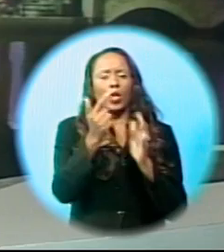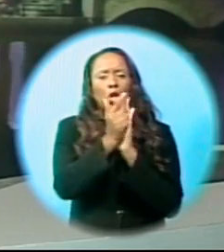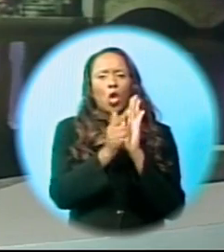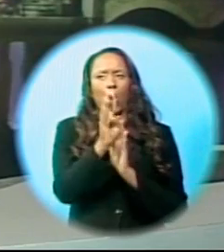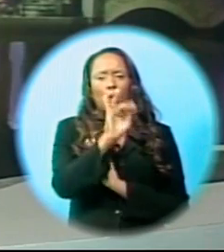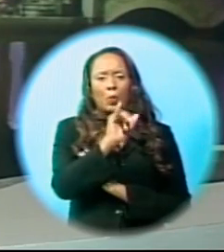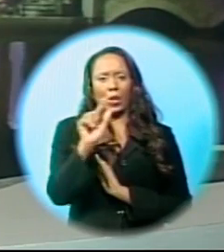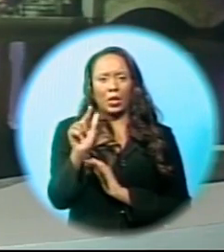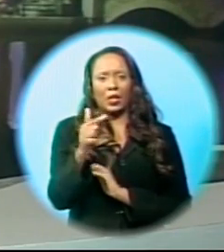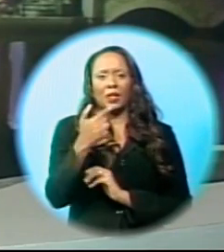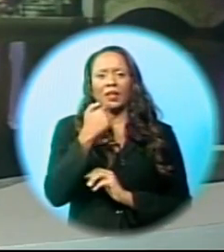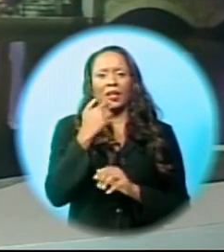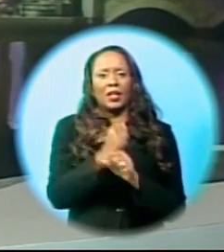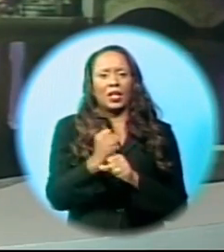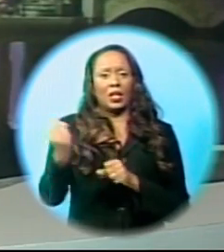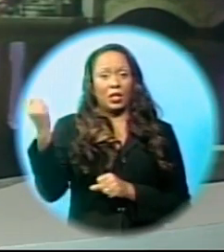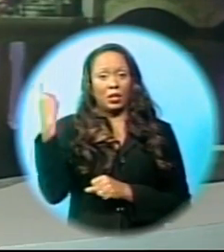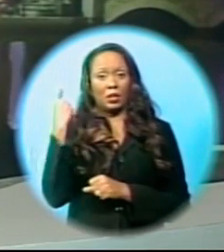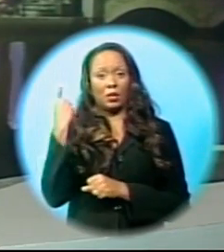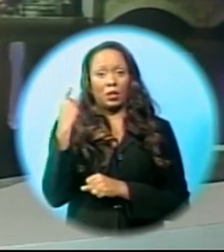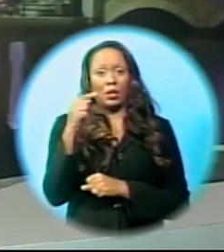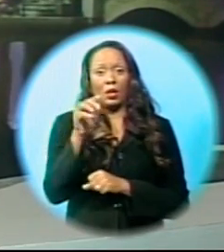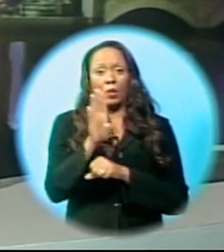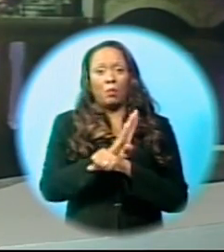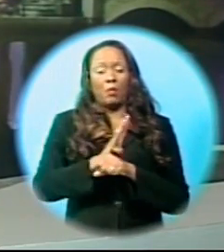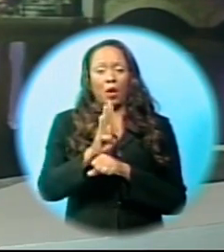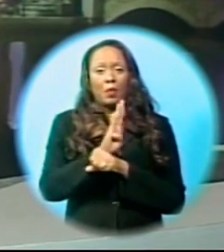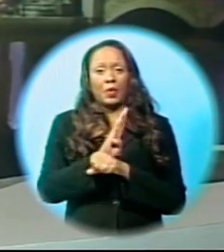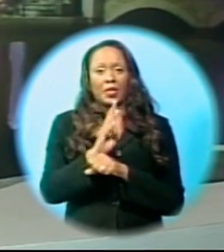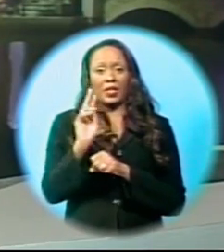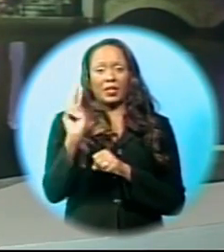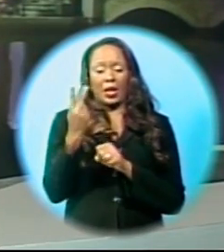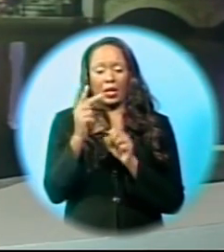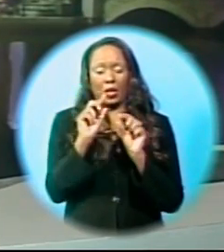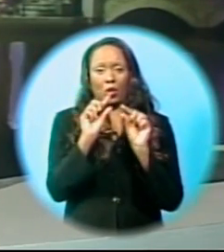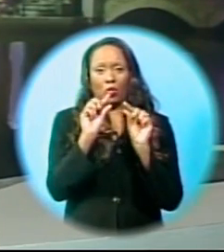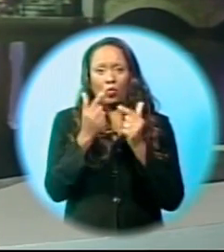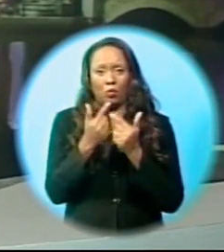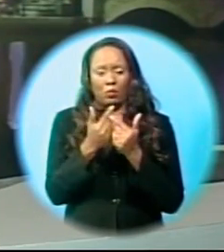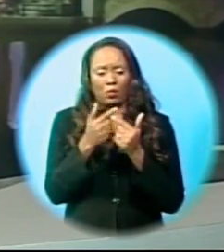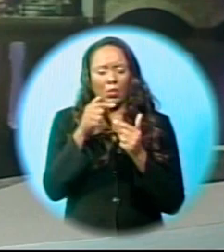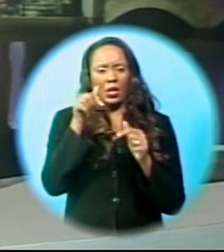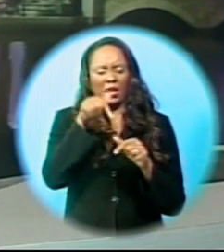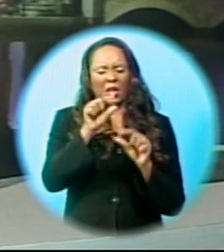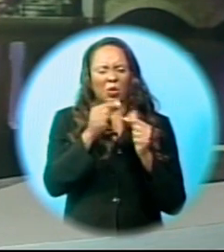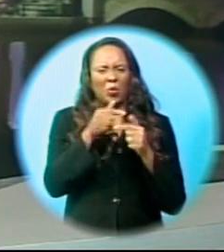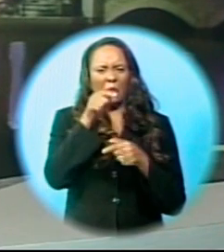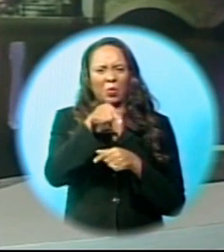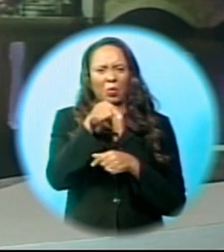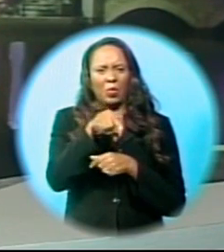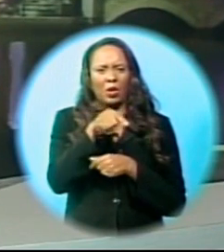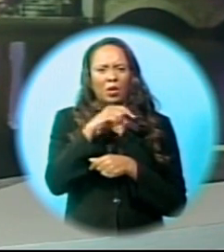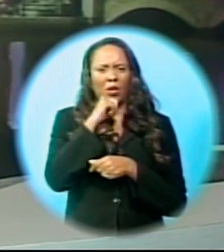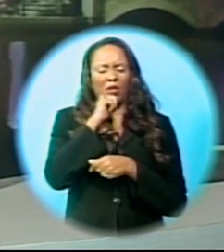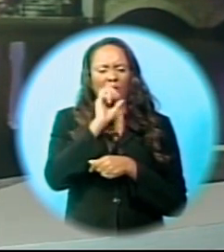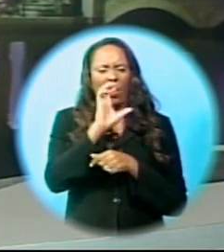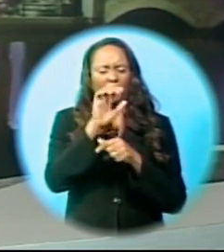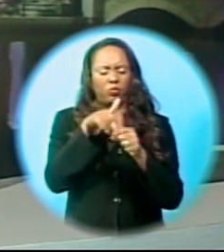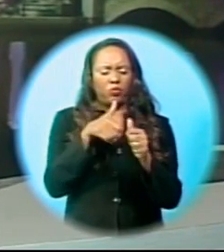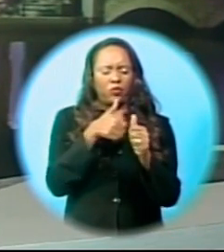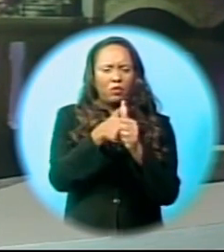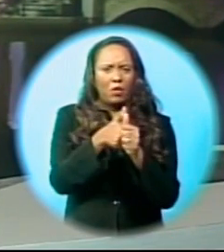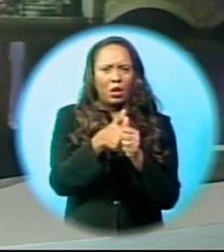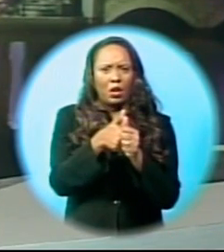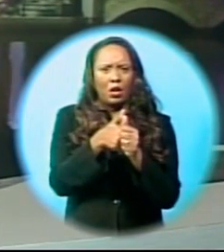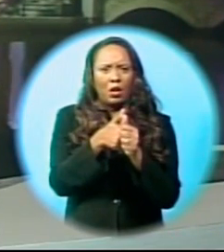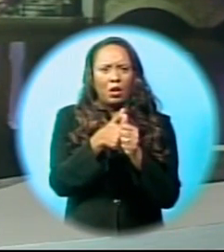last year's report, Barbados was listed in Tier 2. Countries in that category are considered to be not fully compliant with the minimum standards,